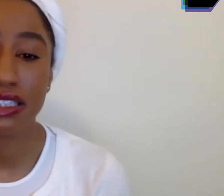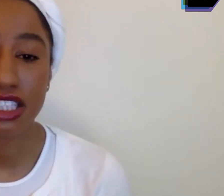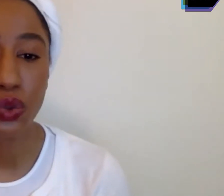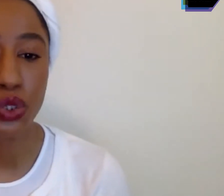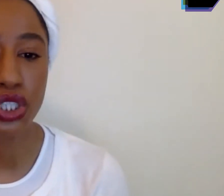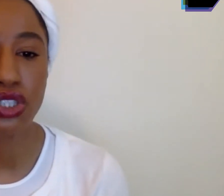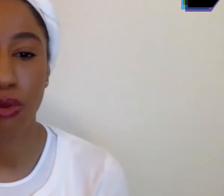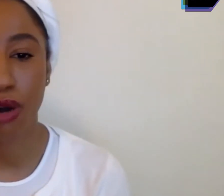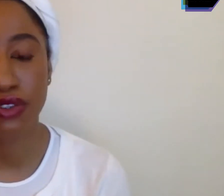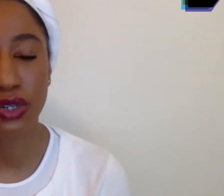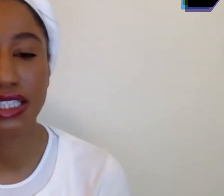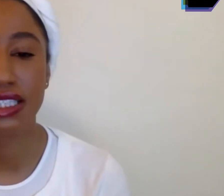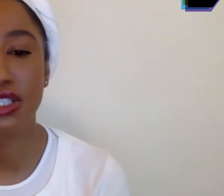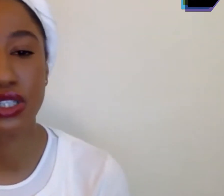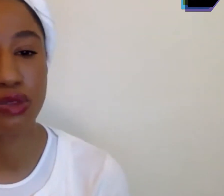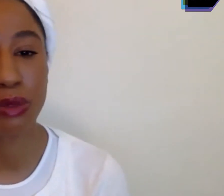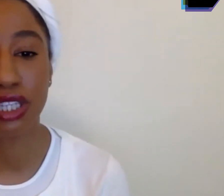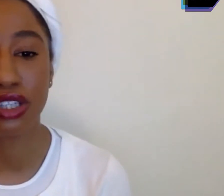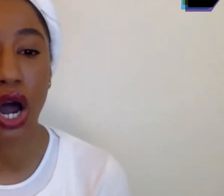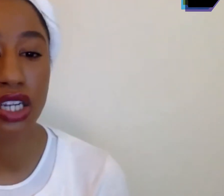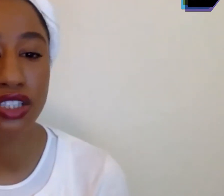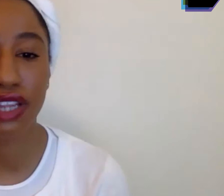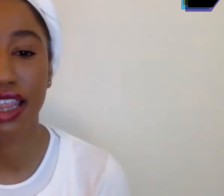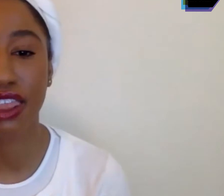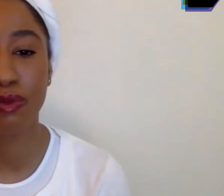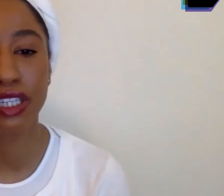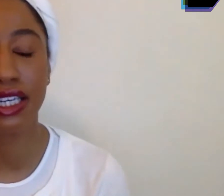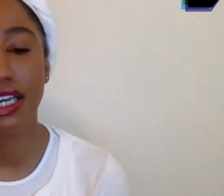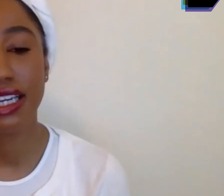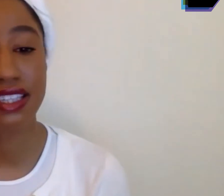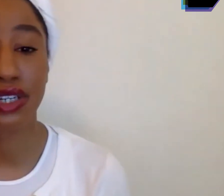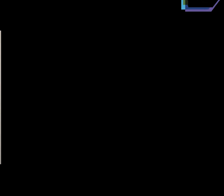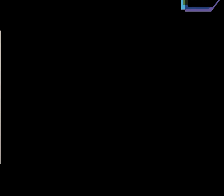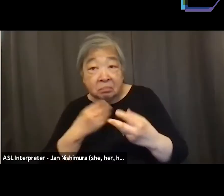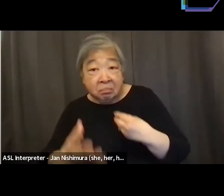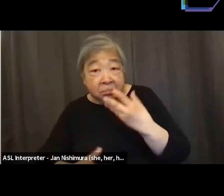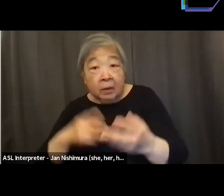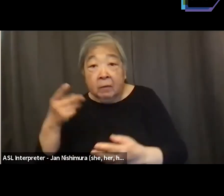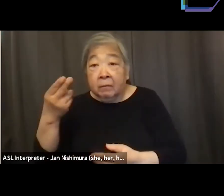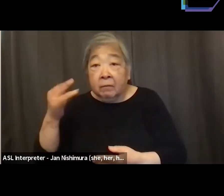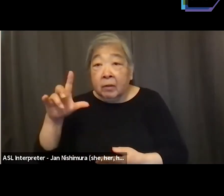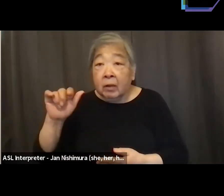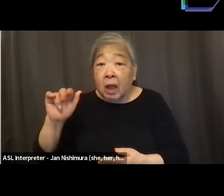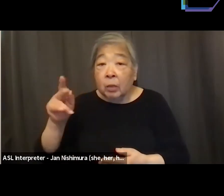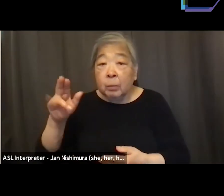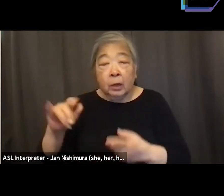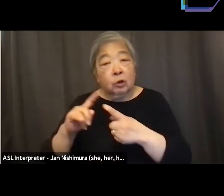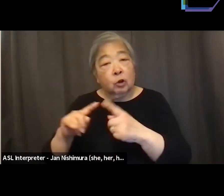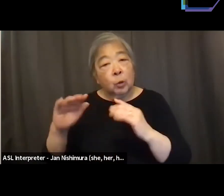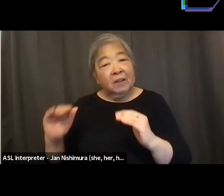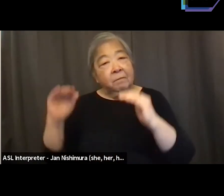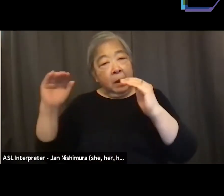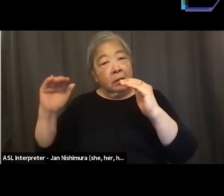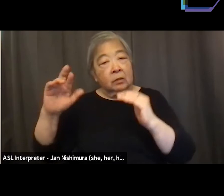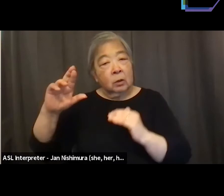government institutions, nonprofit organizations, people in the arts, philanthropy, et cetera, to advance racial justice.